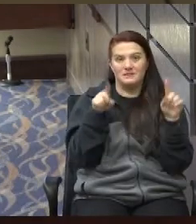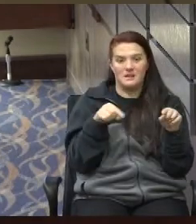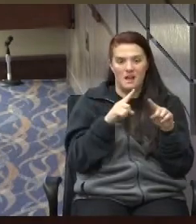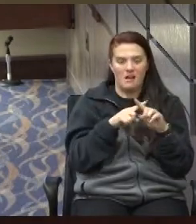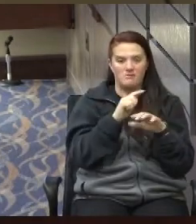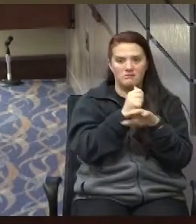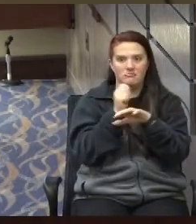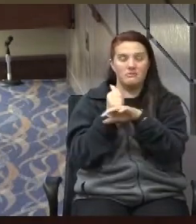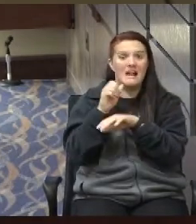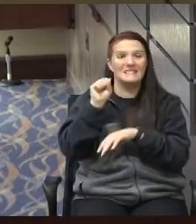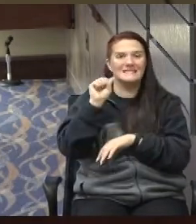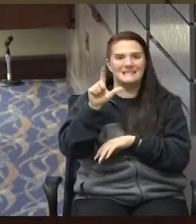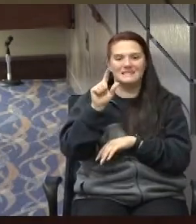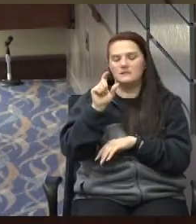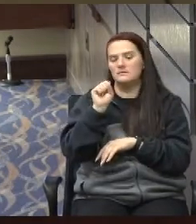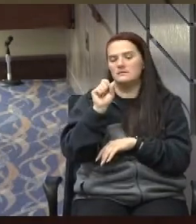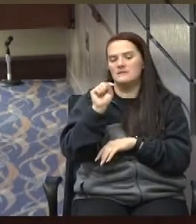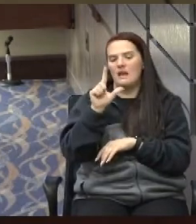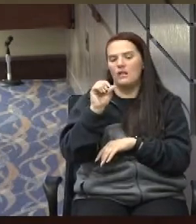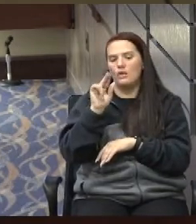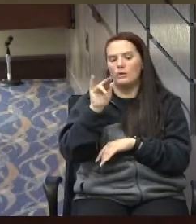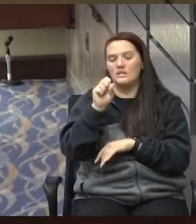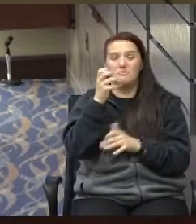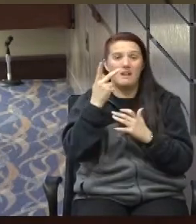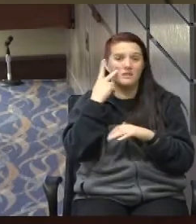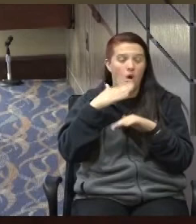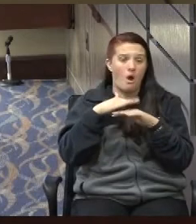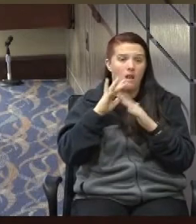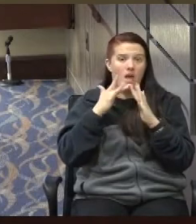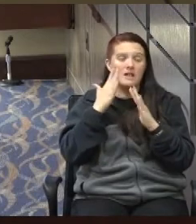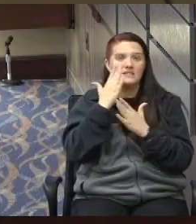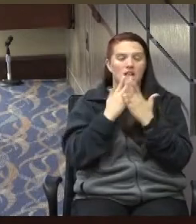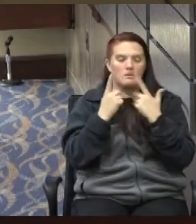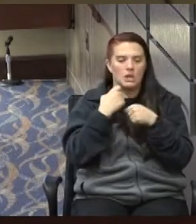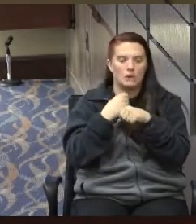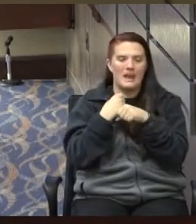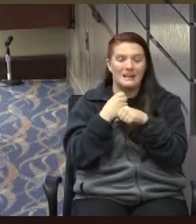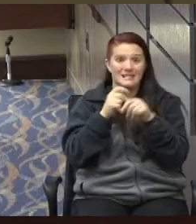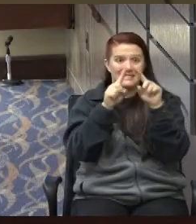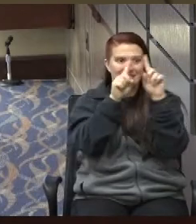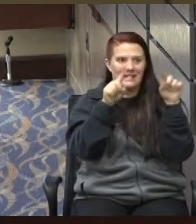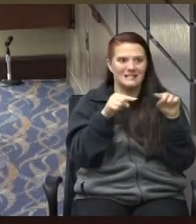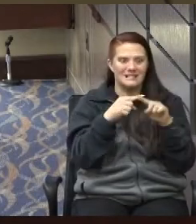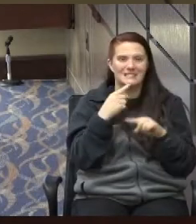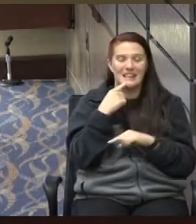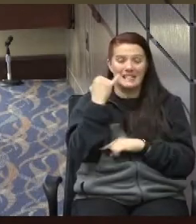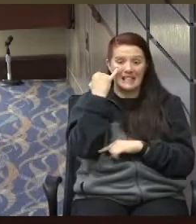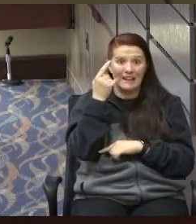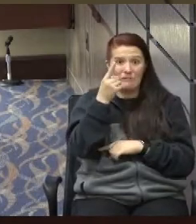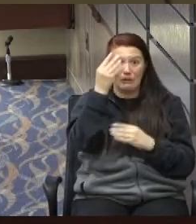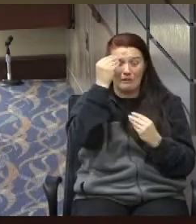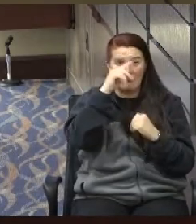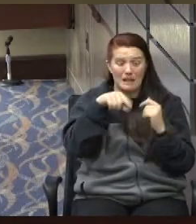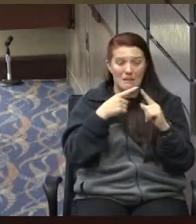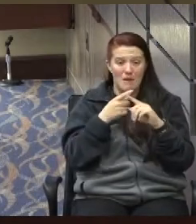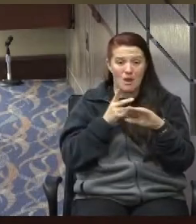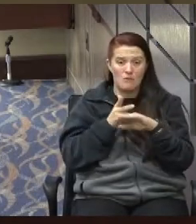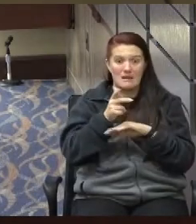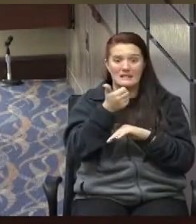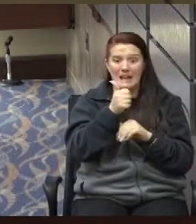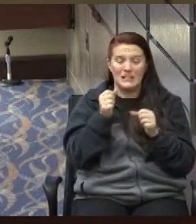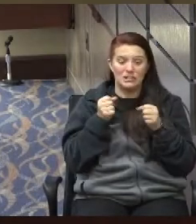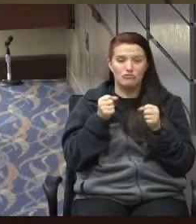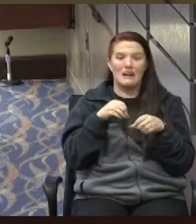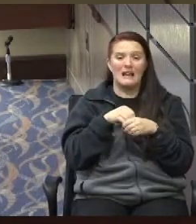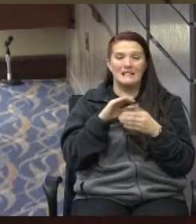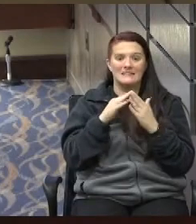St. Louis right now that y'all might have seen online. Someone created these signs that say, if you're thinking about crossing any street in the city of